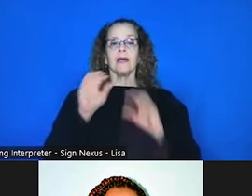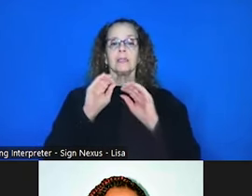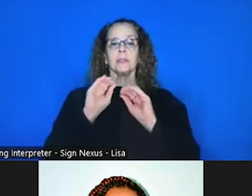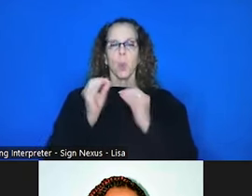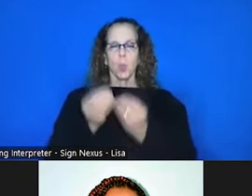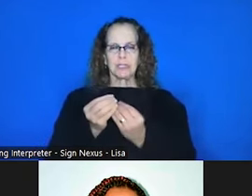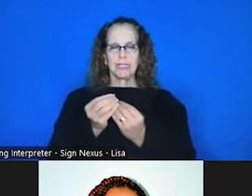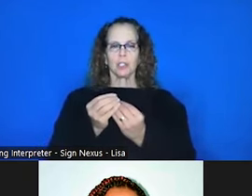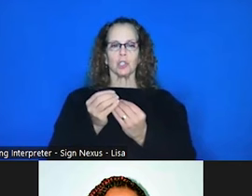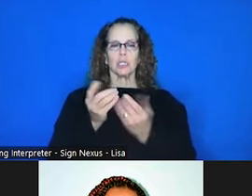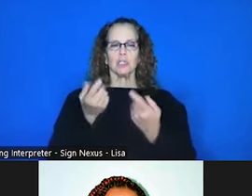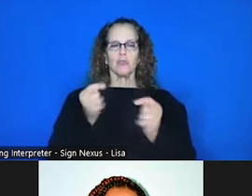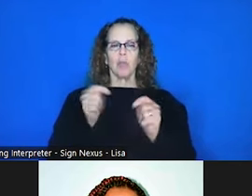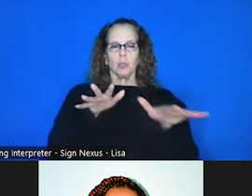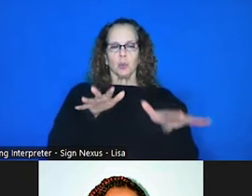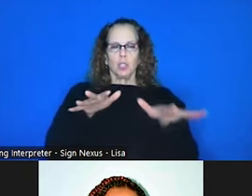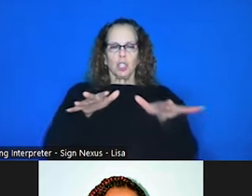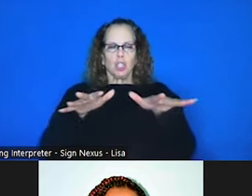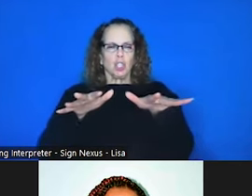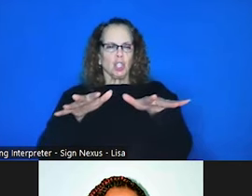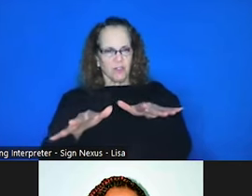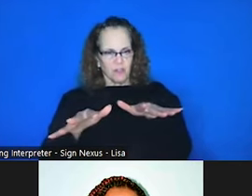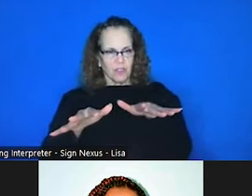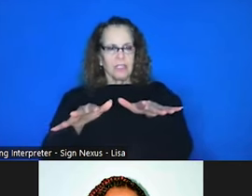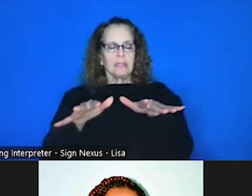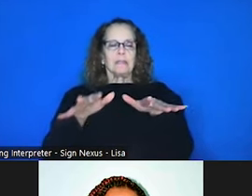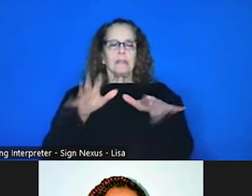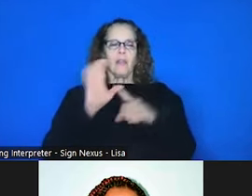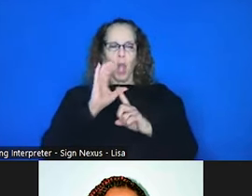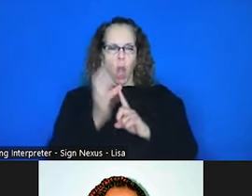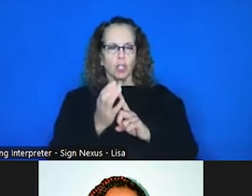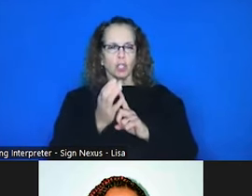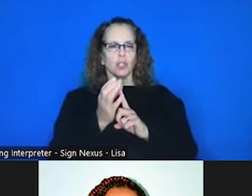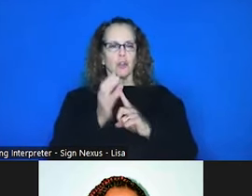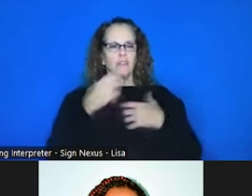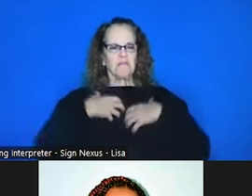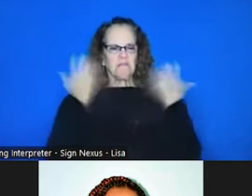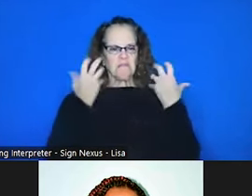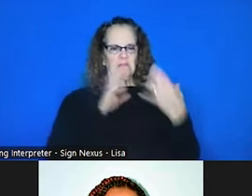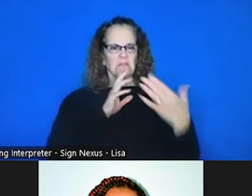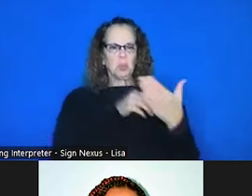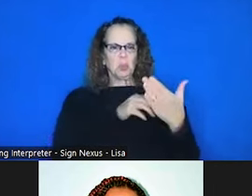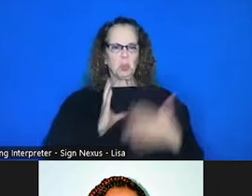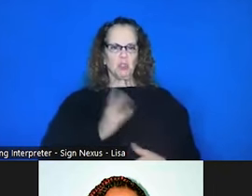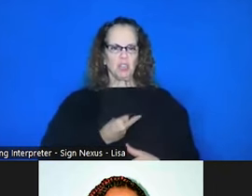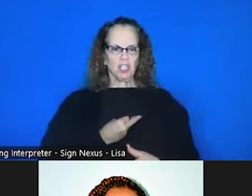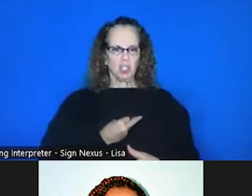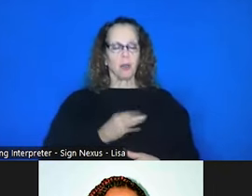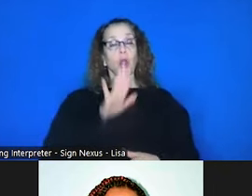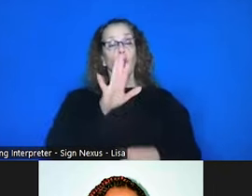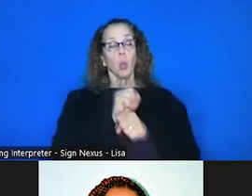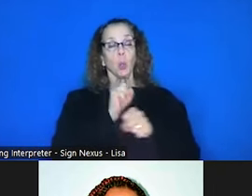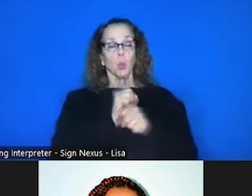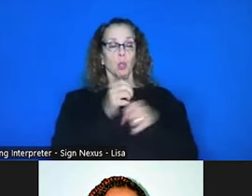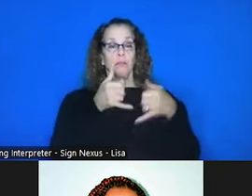the current culture of hostility towards transgender people in the US. Her work has won Emmy and Peabody Awards, and in 2020, she